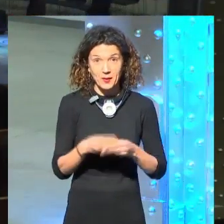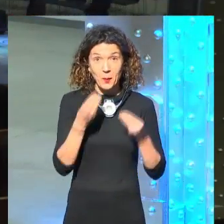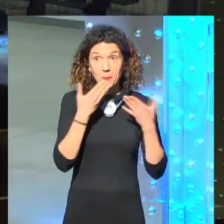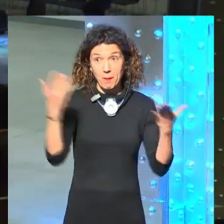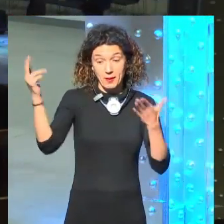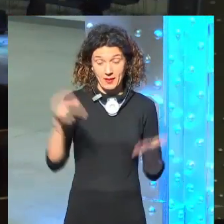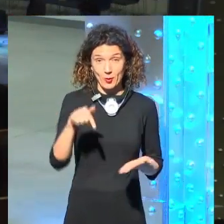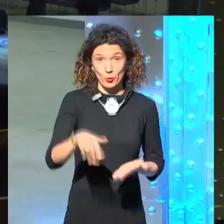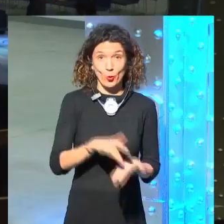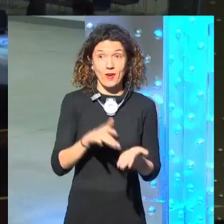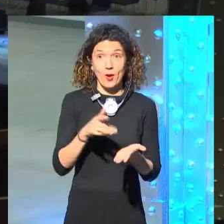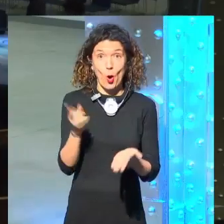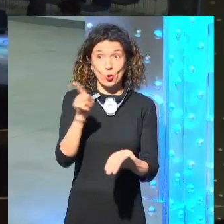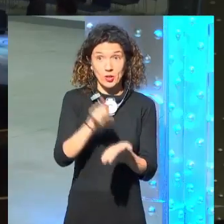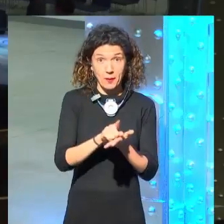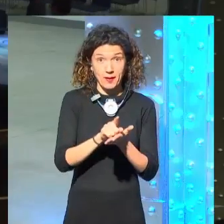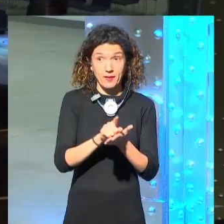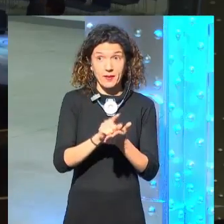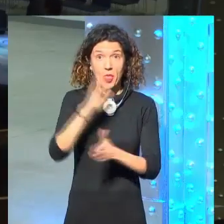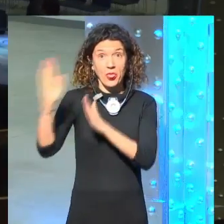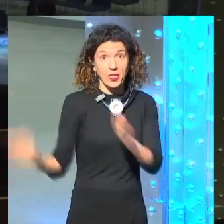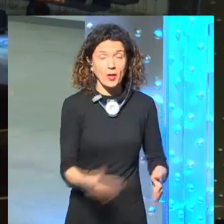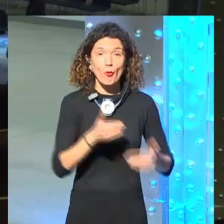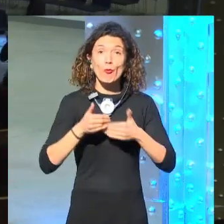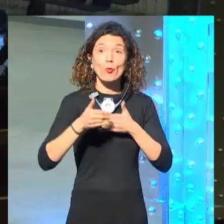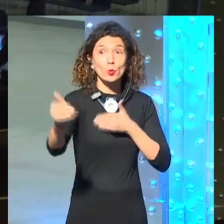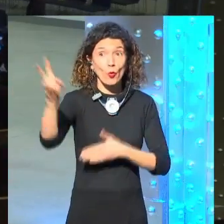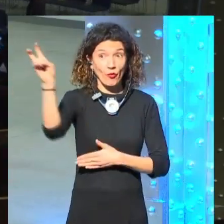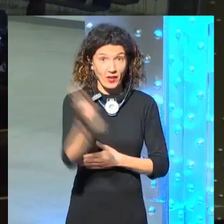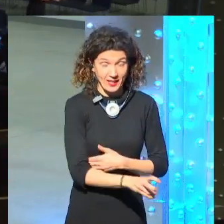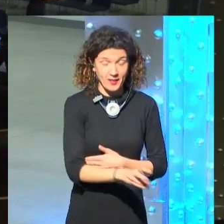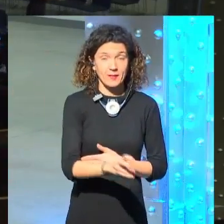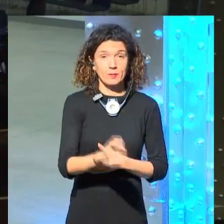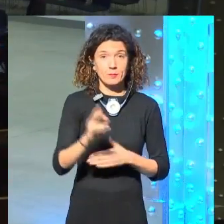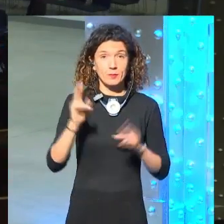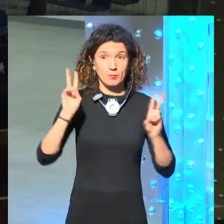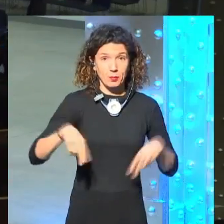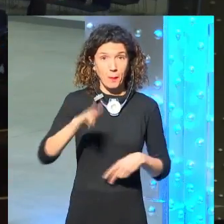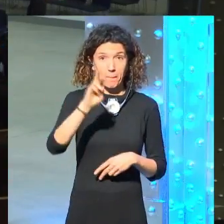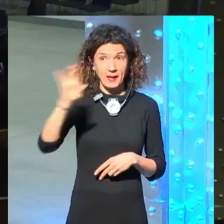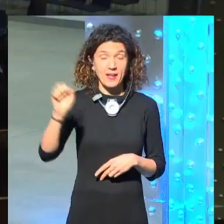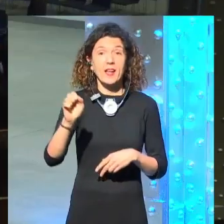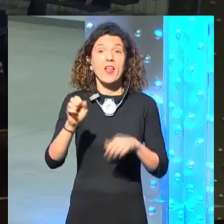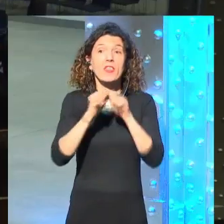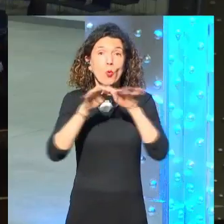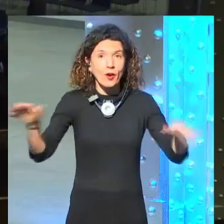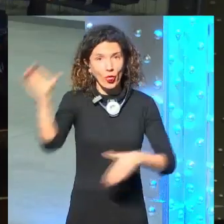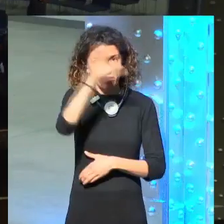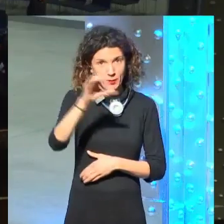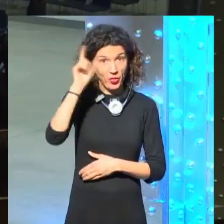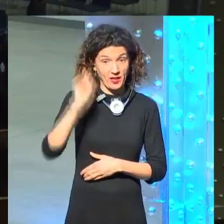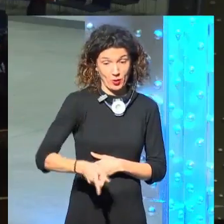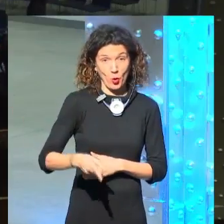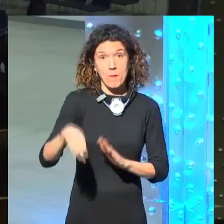Good afternoon and welcome to this new edition of this cycle, The Future to Come. I'm